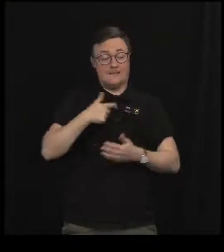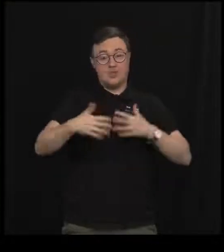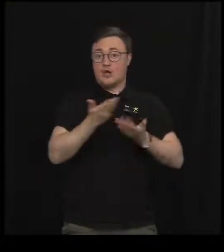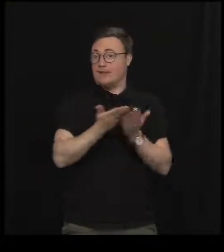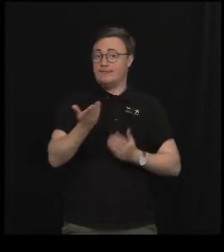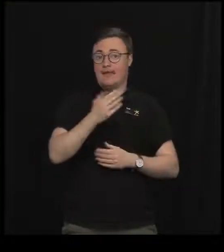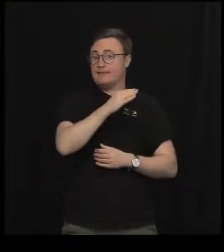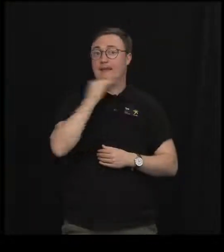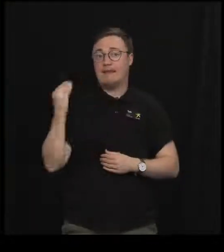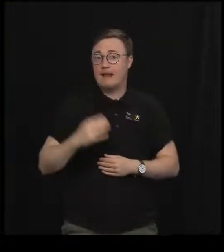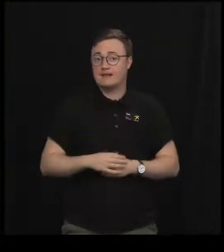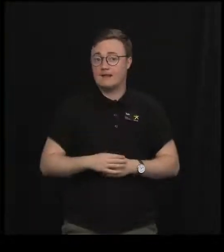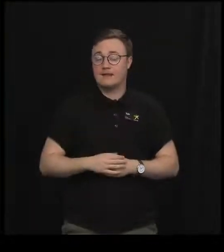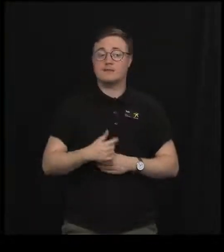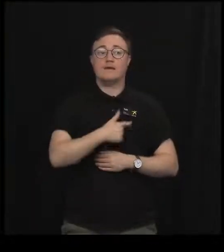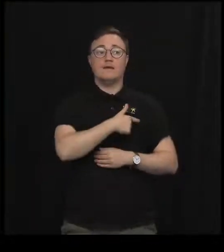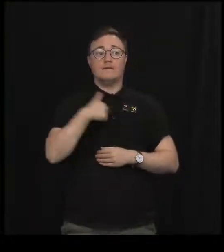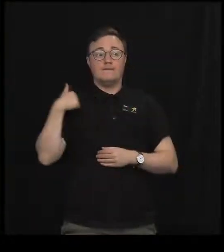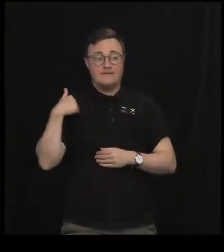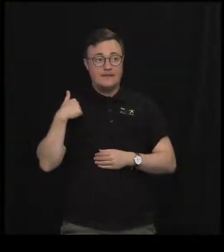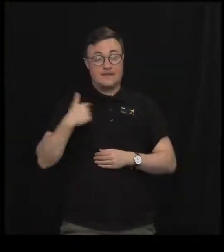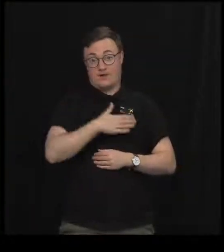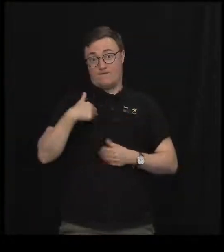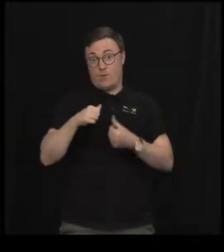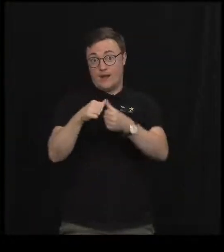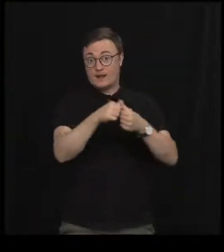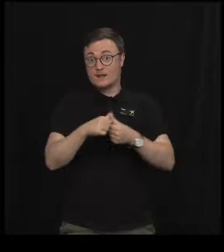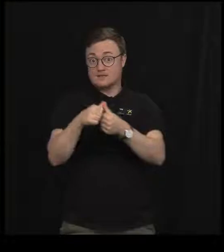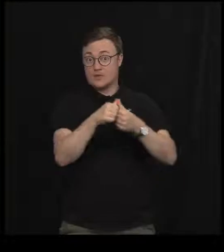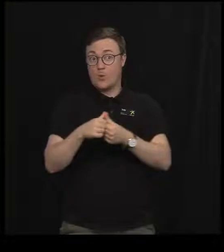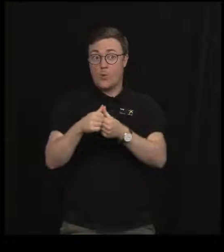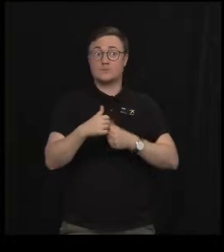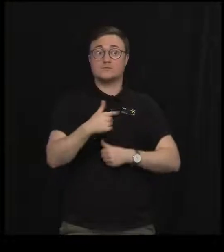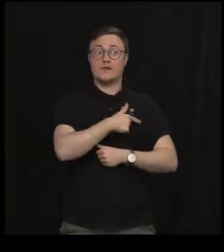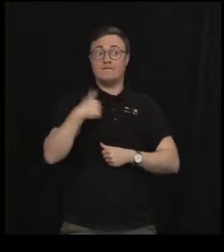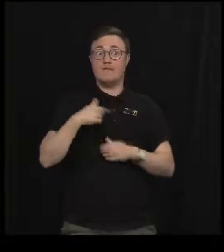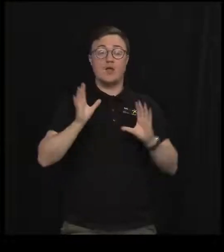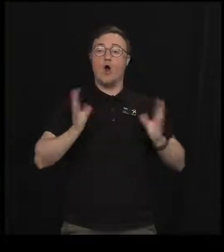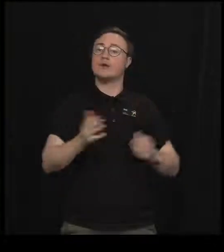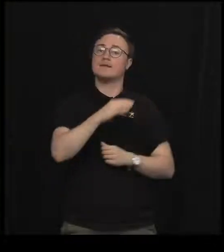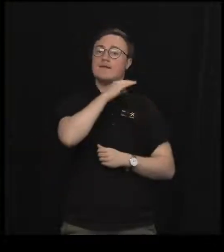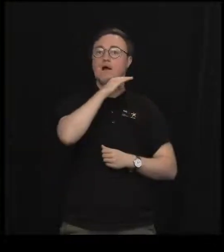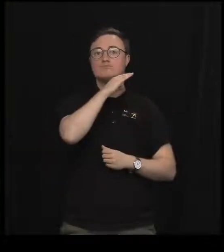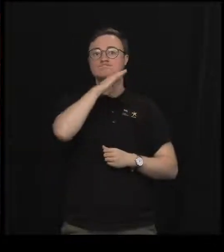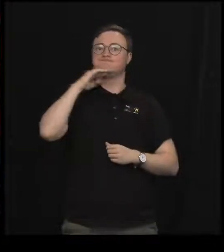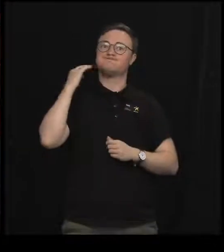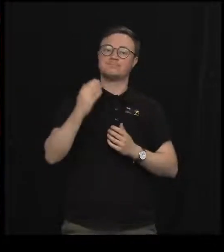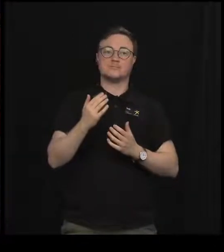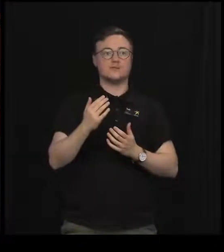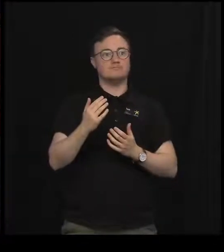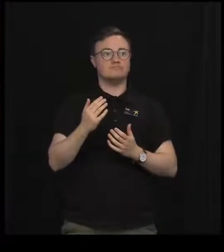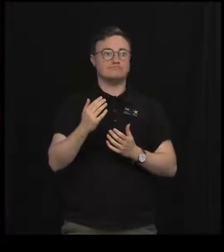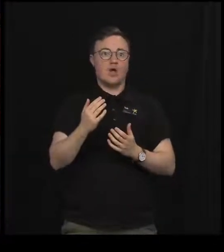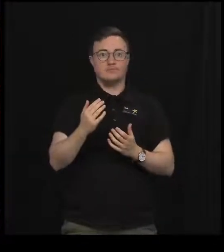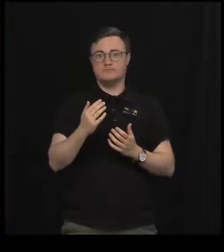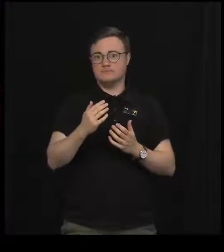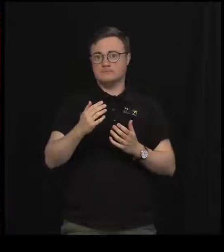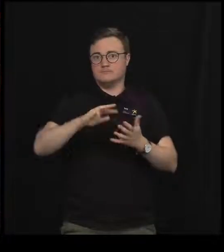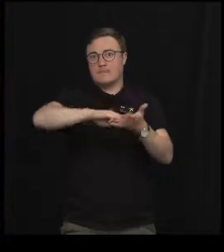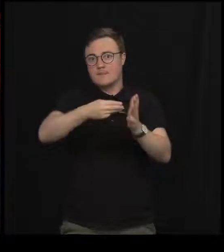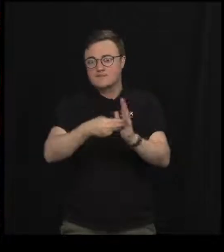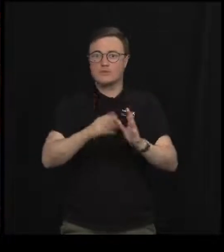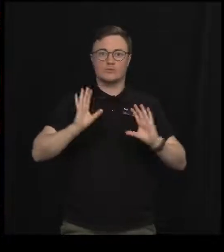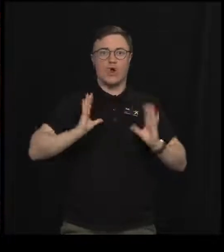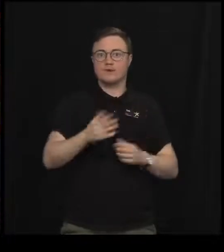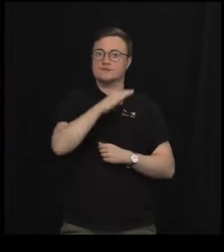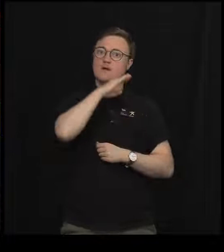progress to make as an organization. We are not where we should be. We are doing, however, much better continuously. So